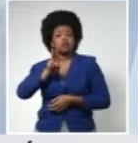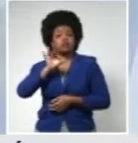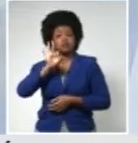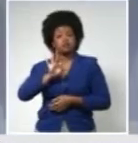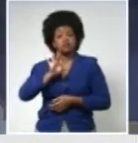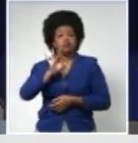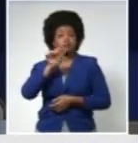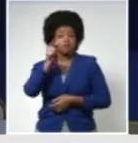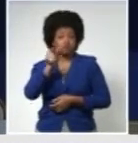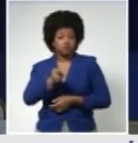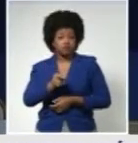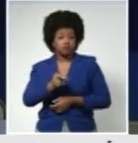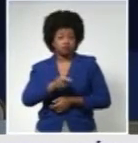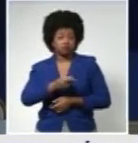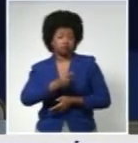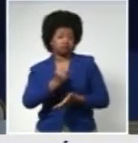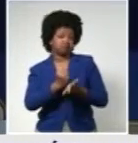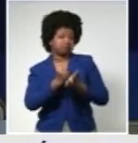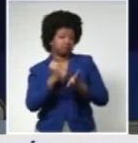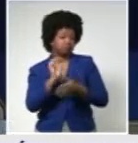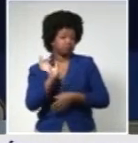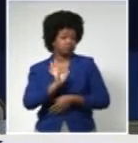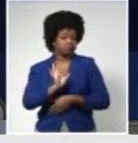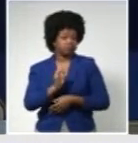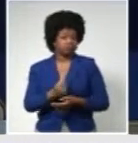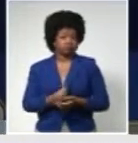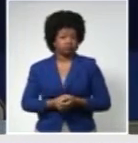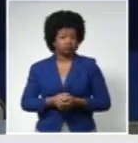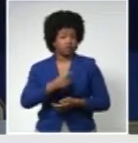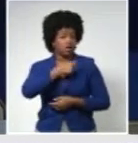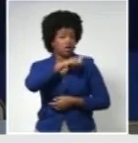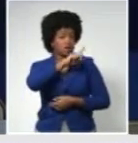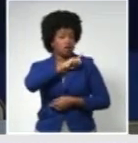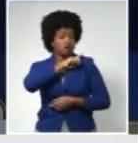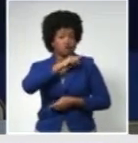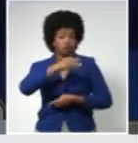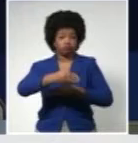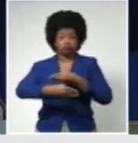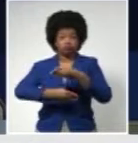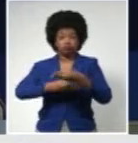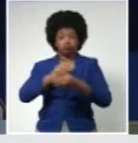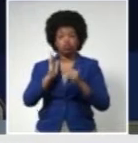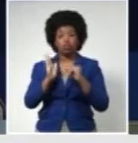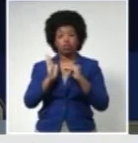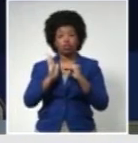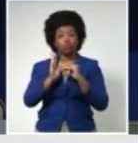risks. Yesterday, the island's different molecular biology laboratories studied